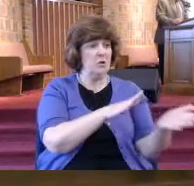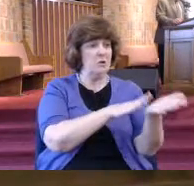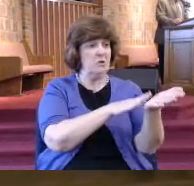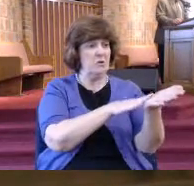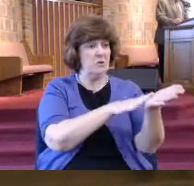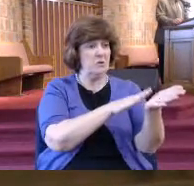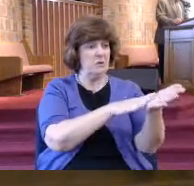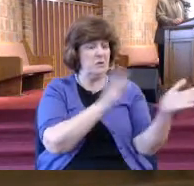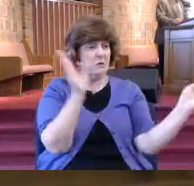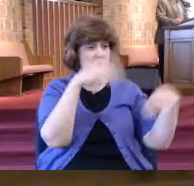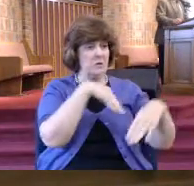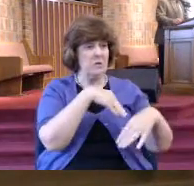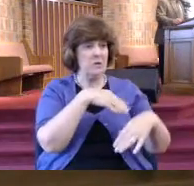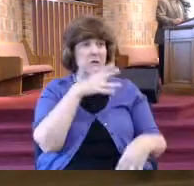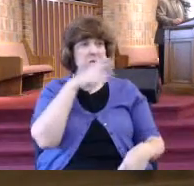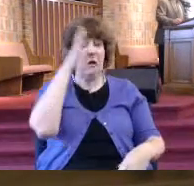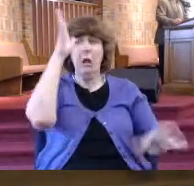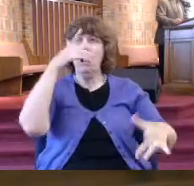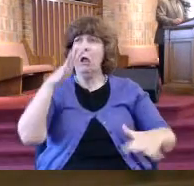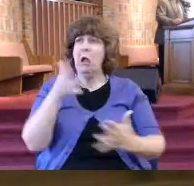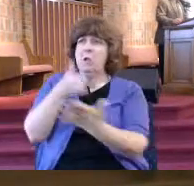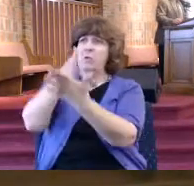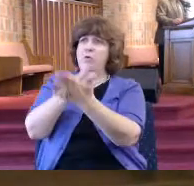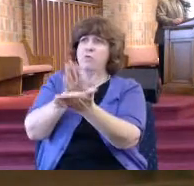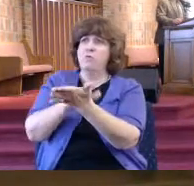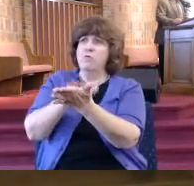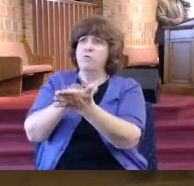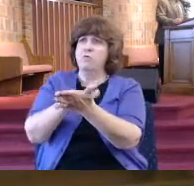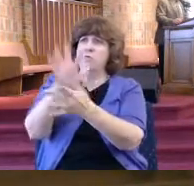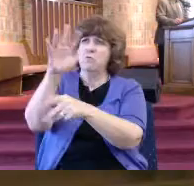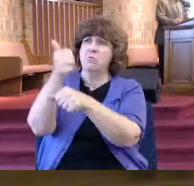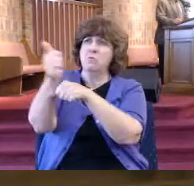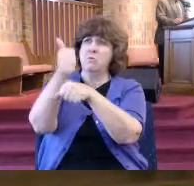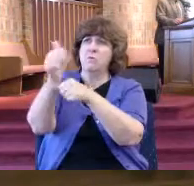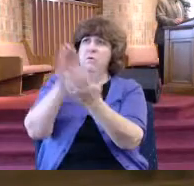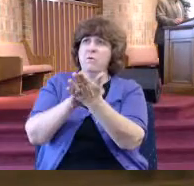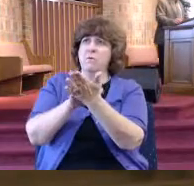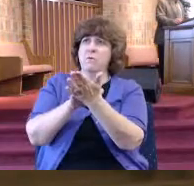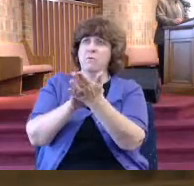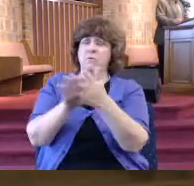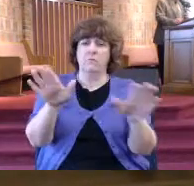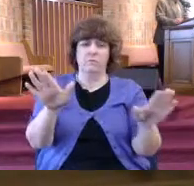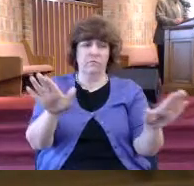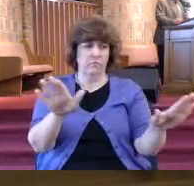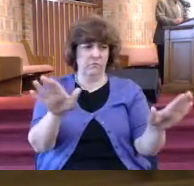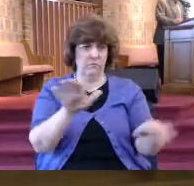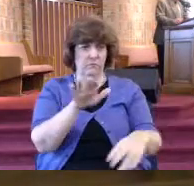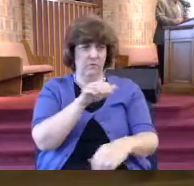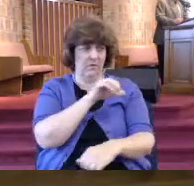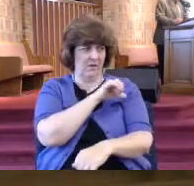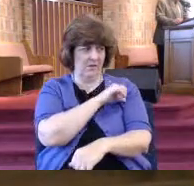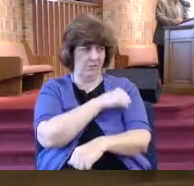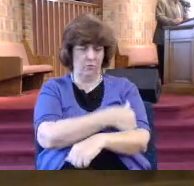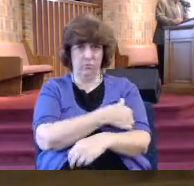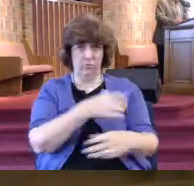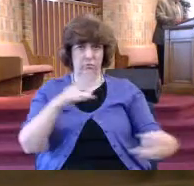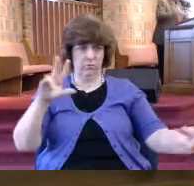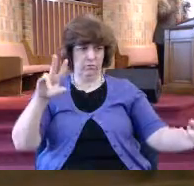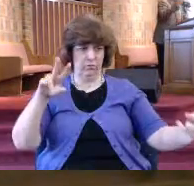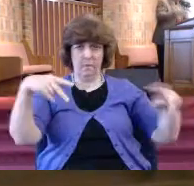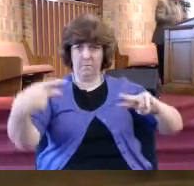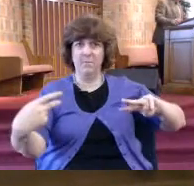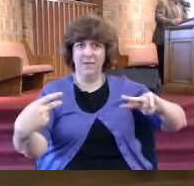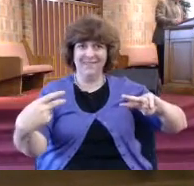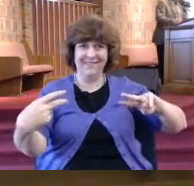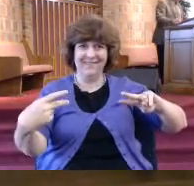sue the school for those actions. Where has the authority changed in that regard?